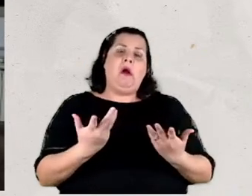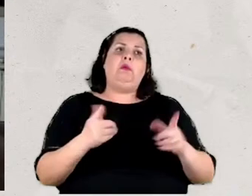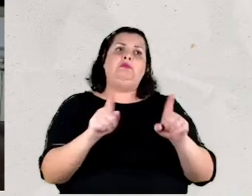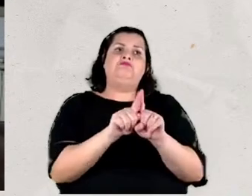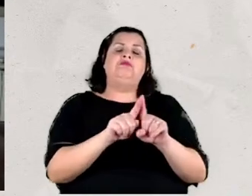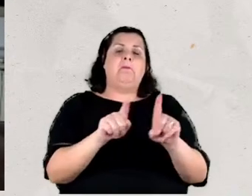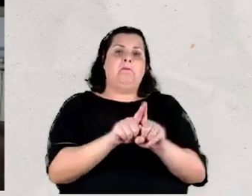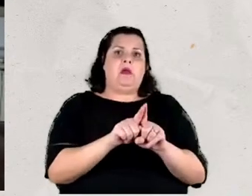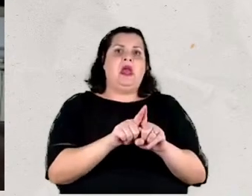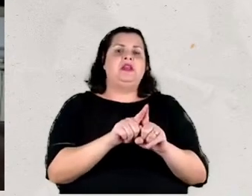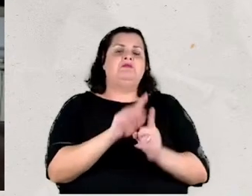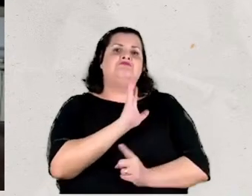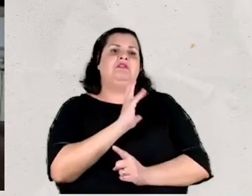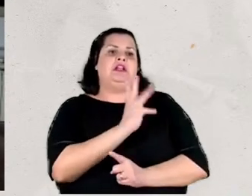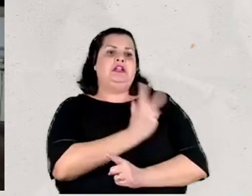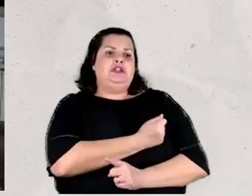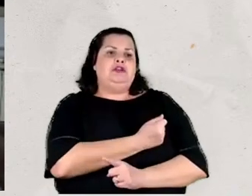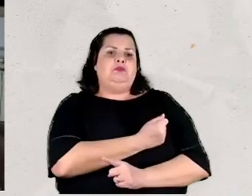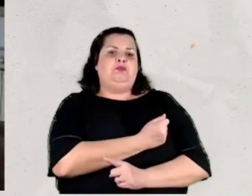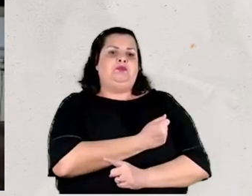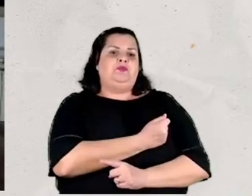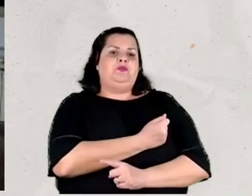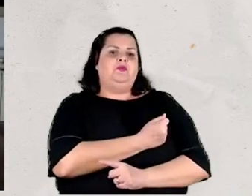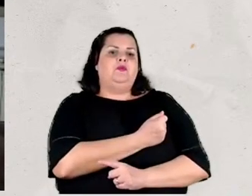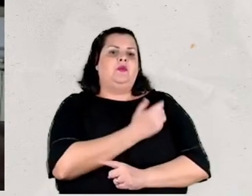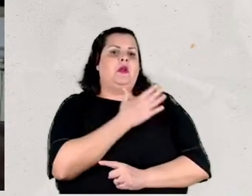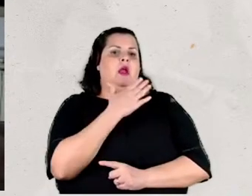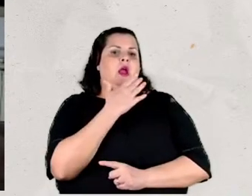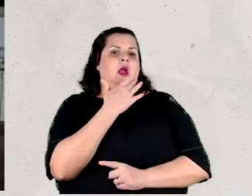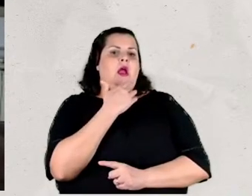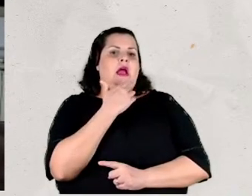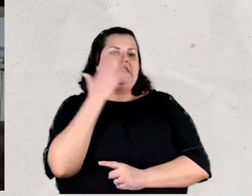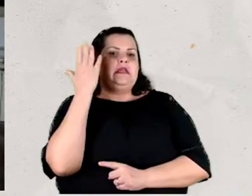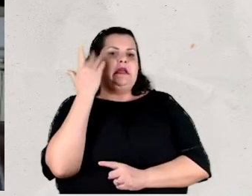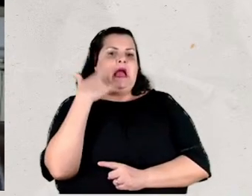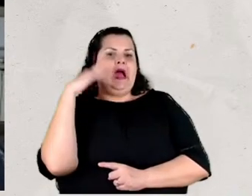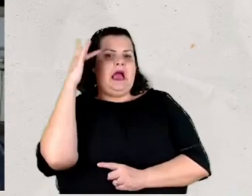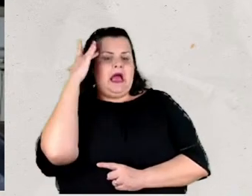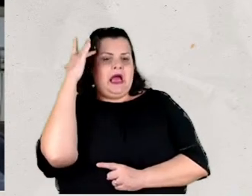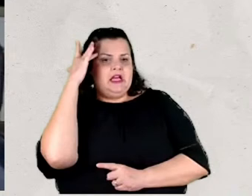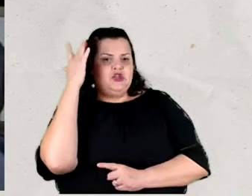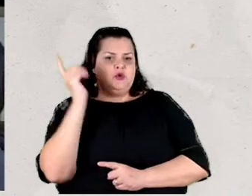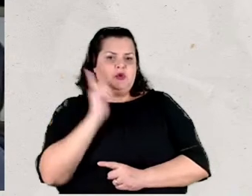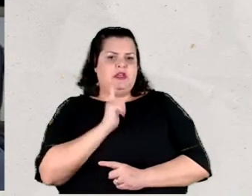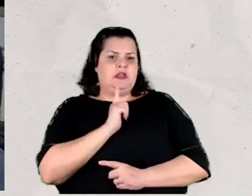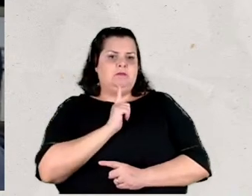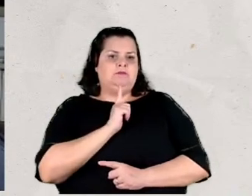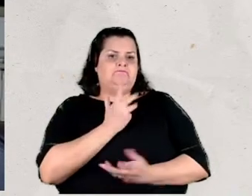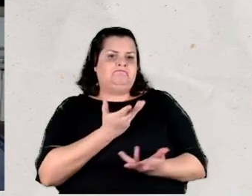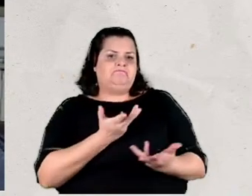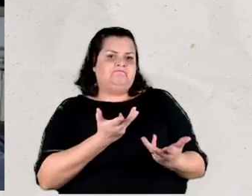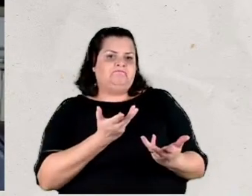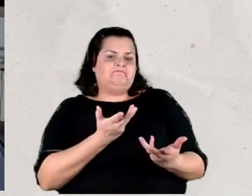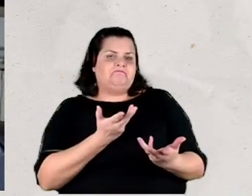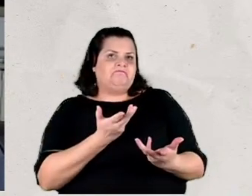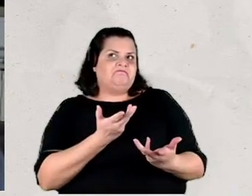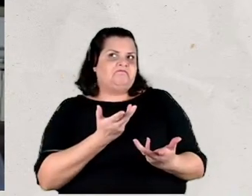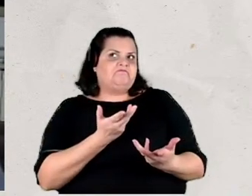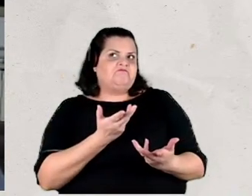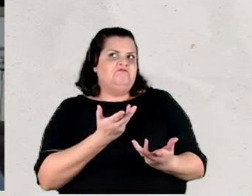Palestinians call a right of return to Israel. That's never going to happen, no matter who, no matter